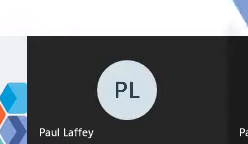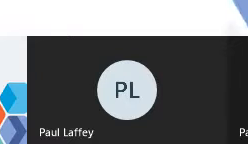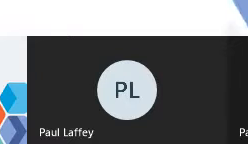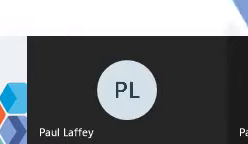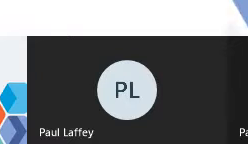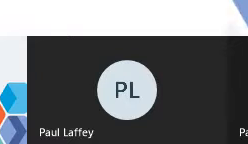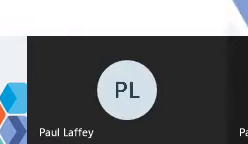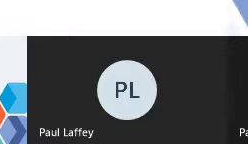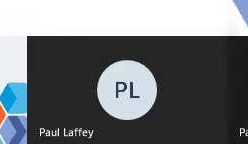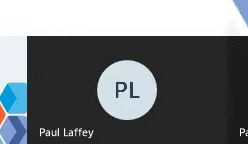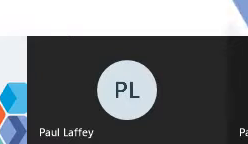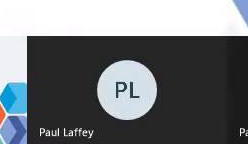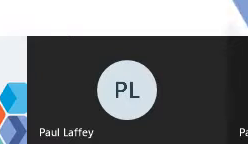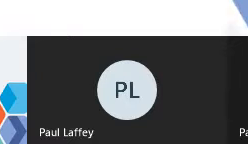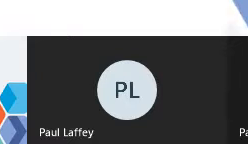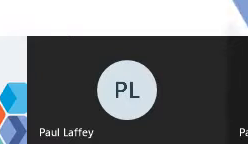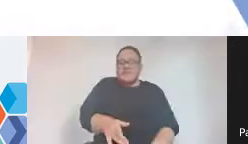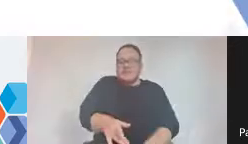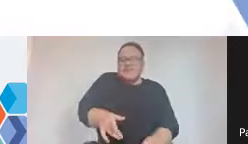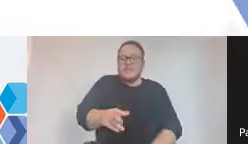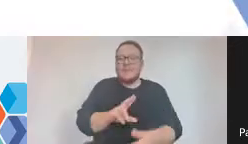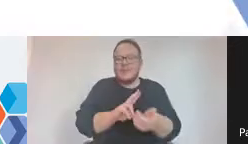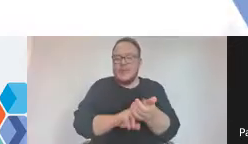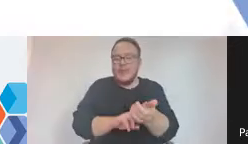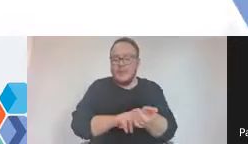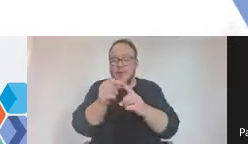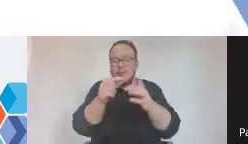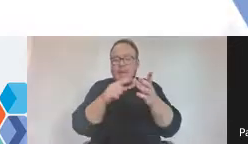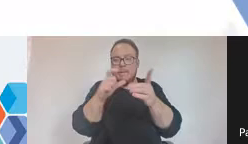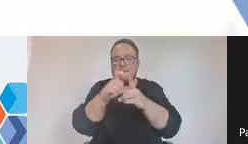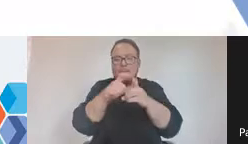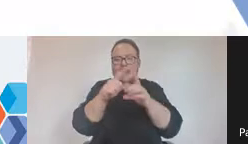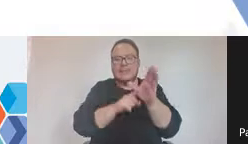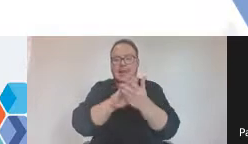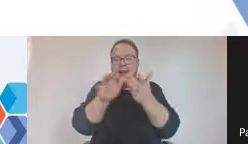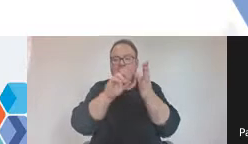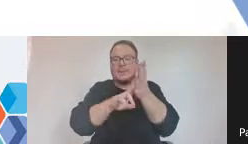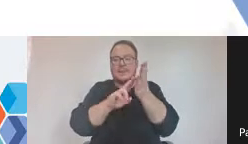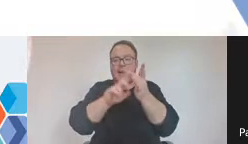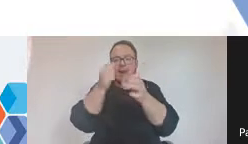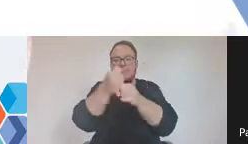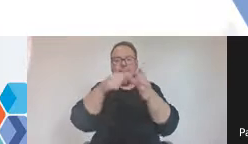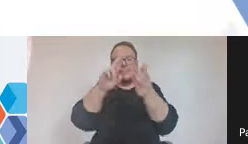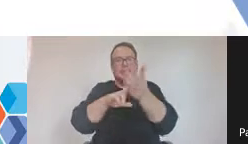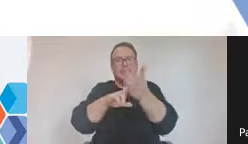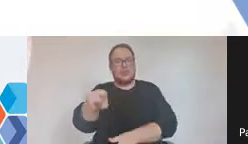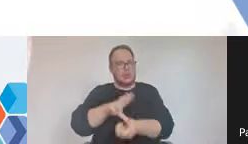clinical lead for the COVID vaccination programme for Staffordshire and Stoke-on-Trent.